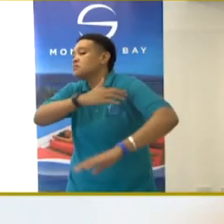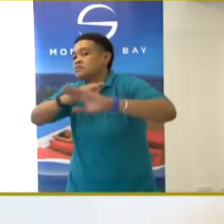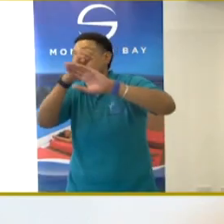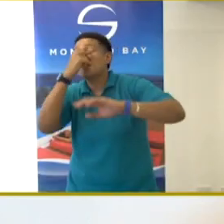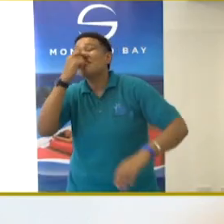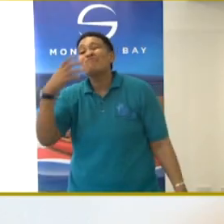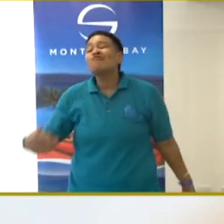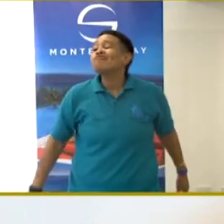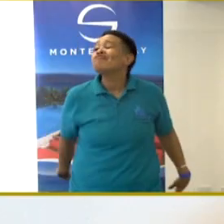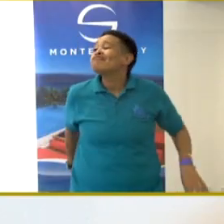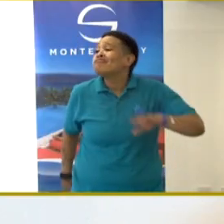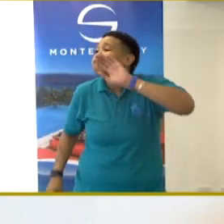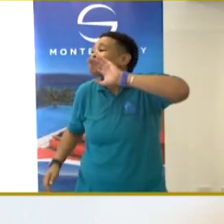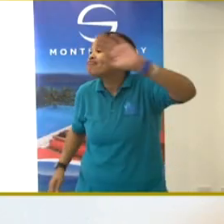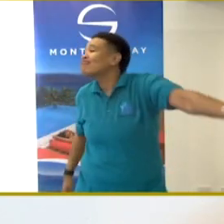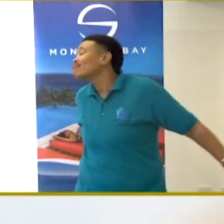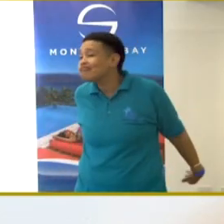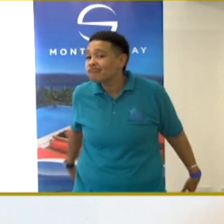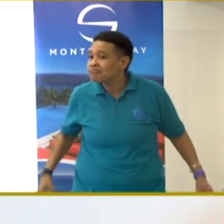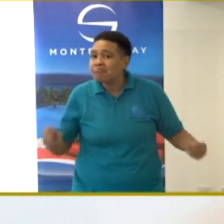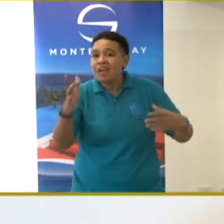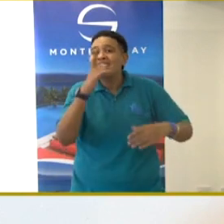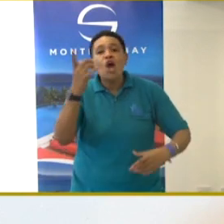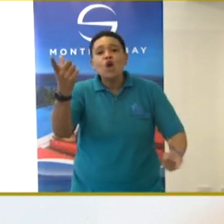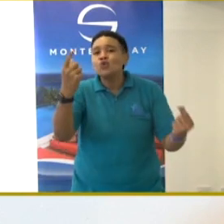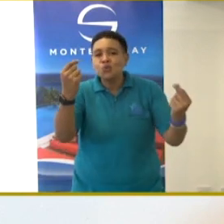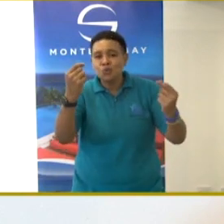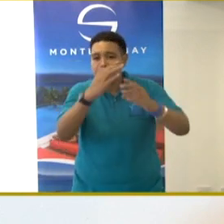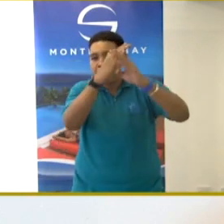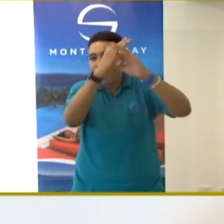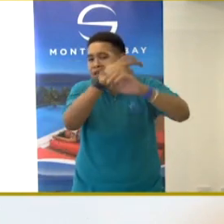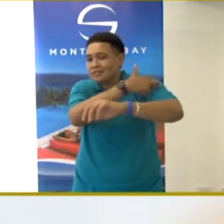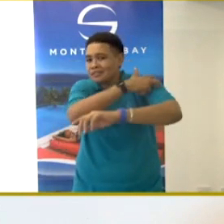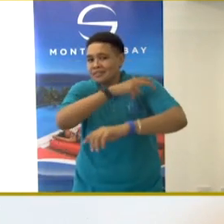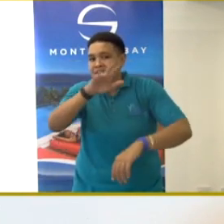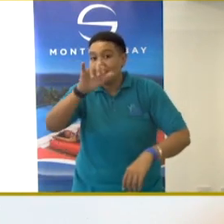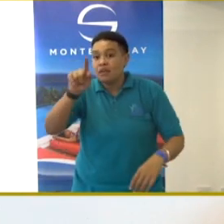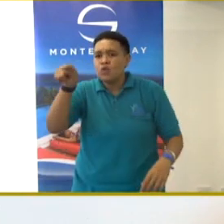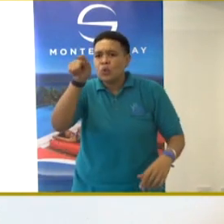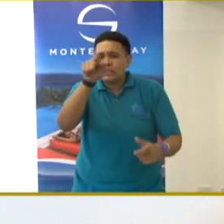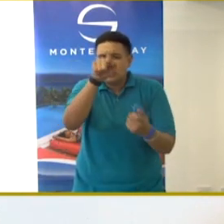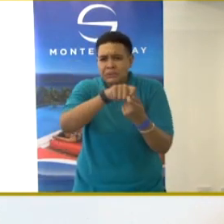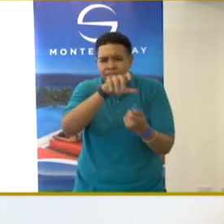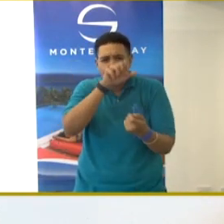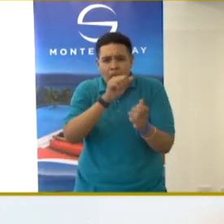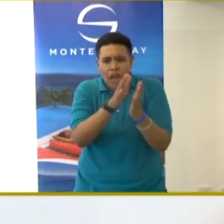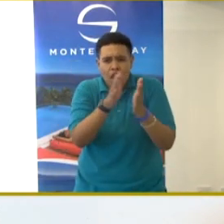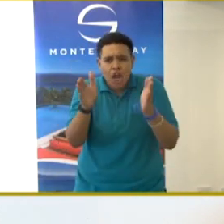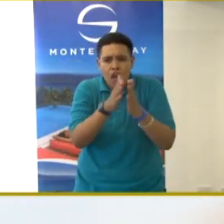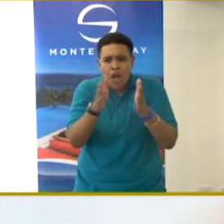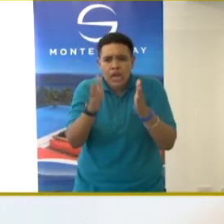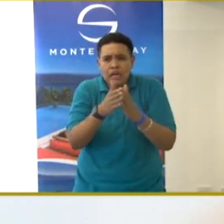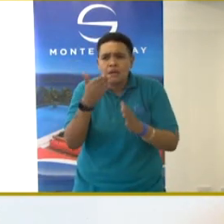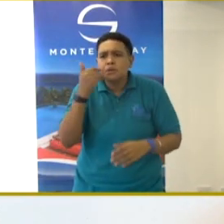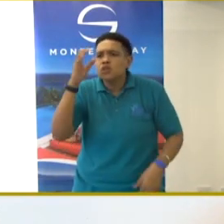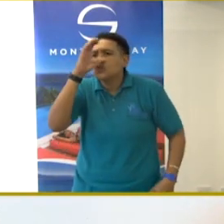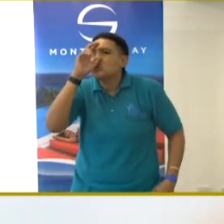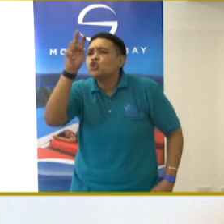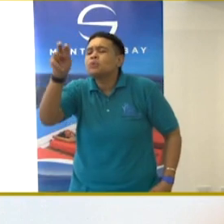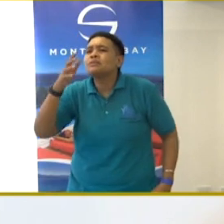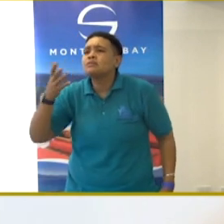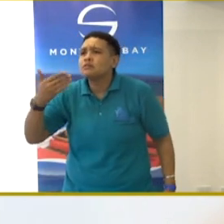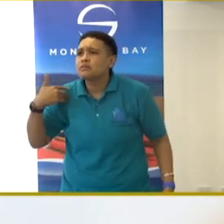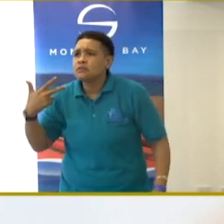I would certainly want to encourage those, particularly of a particular age cohort, to seek out, and you can get it